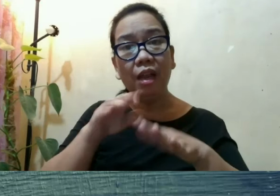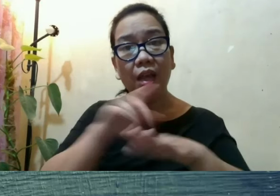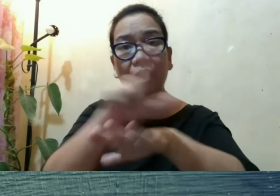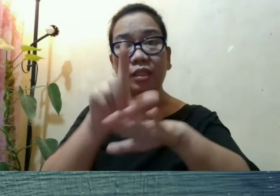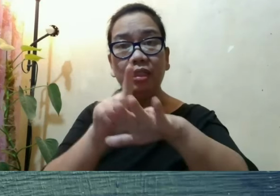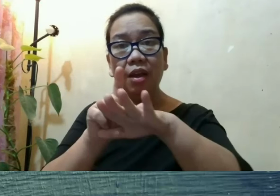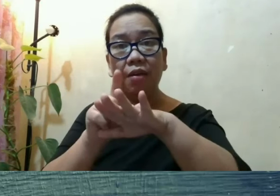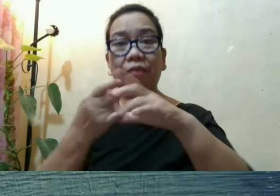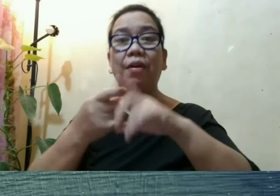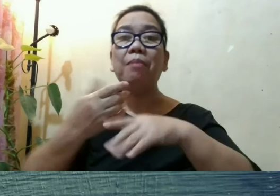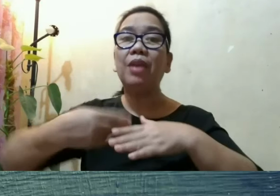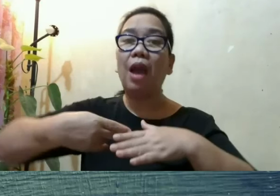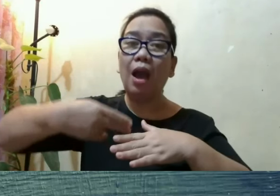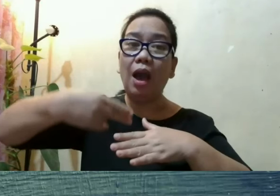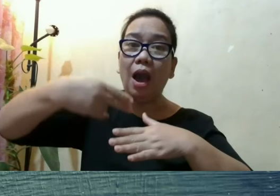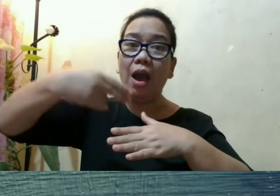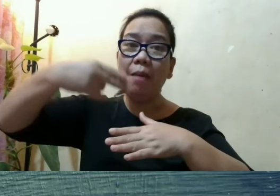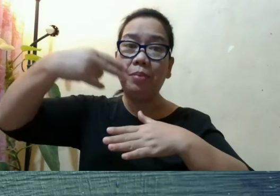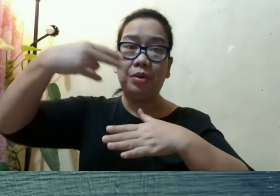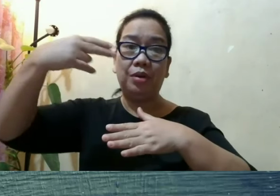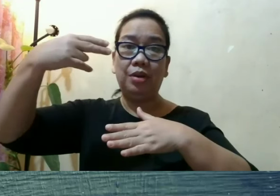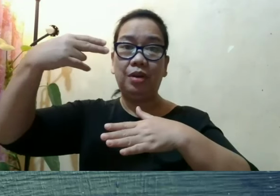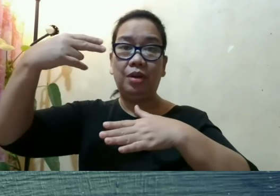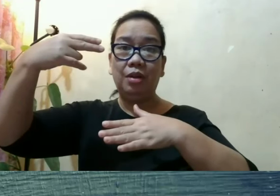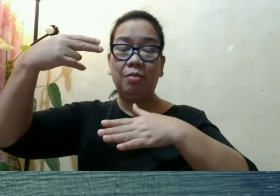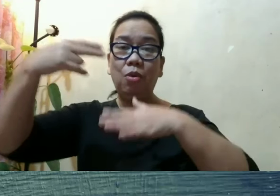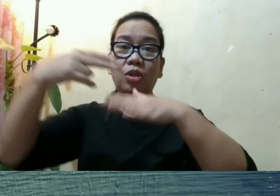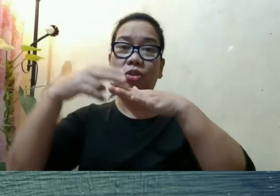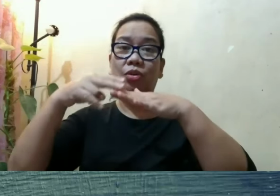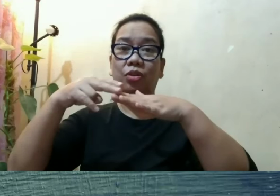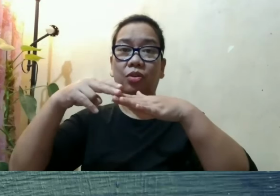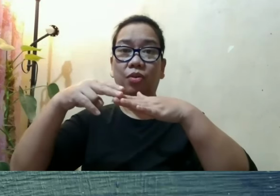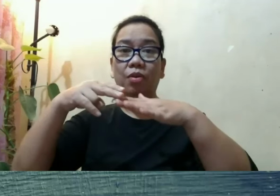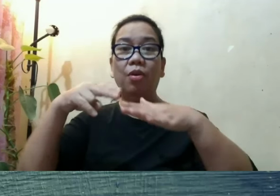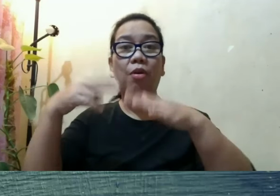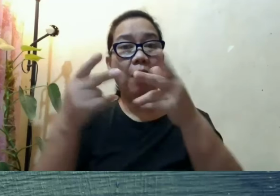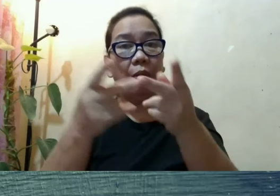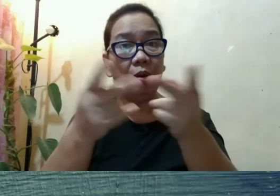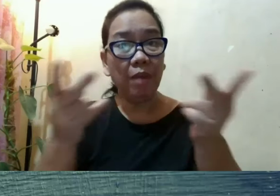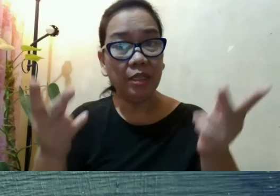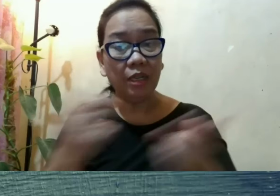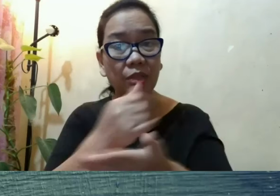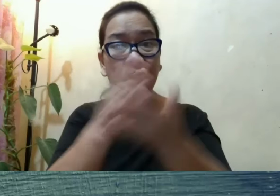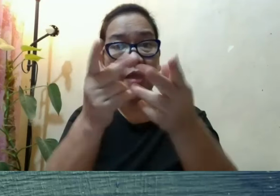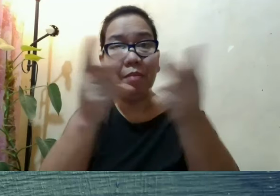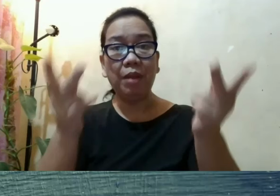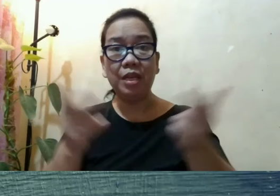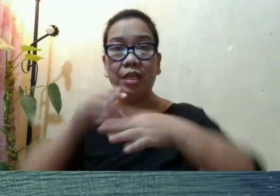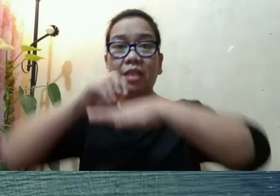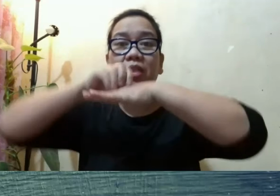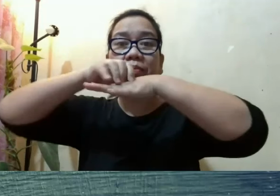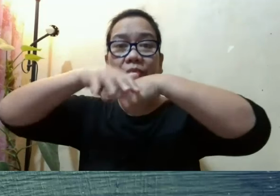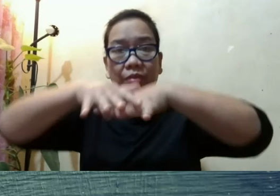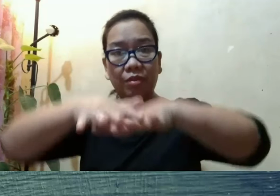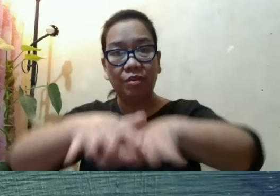the land from the upper portion of our places, of some